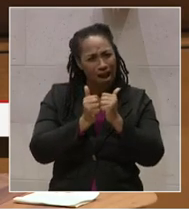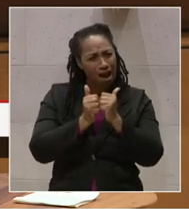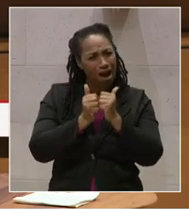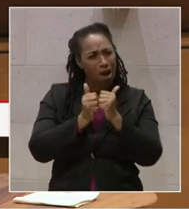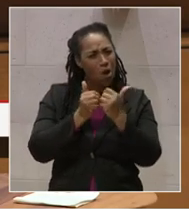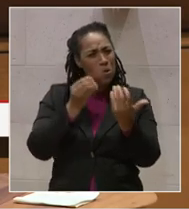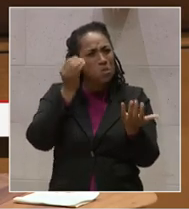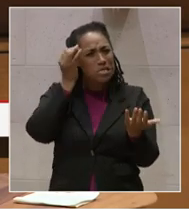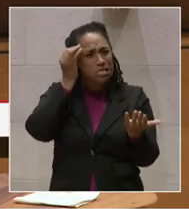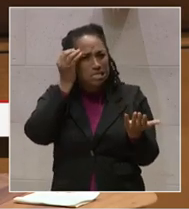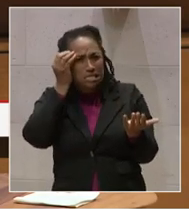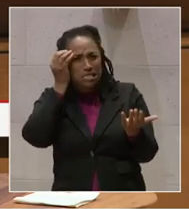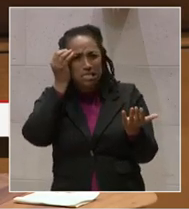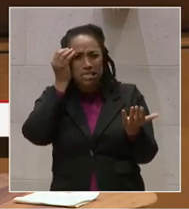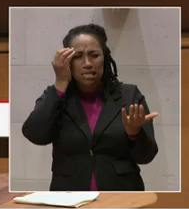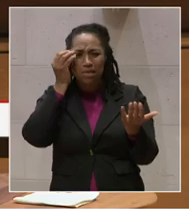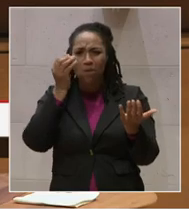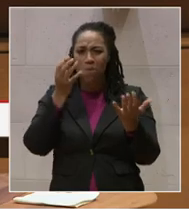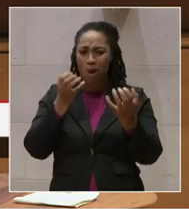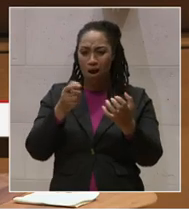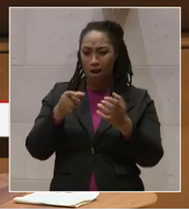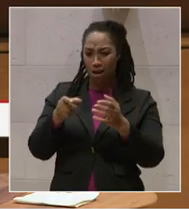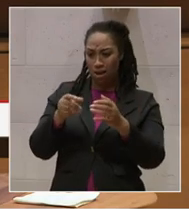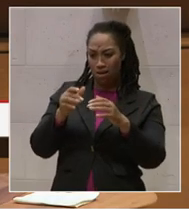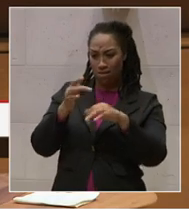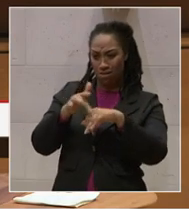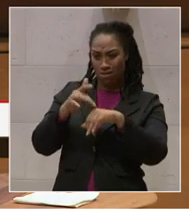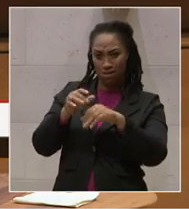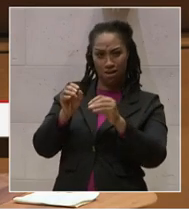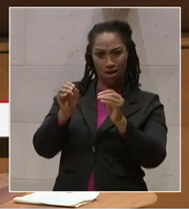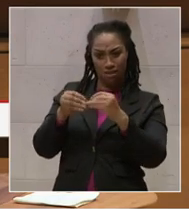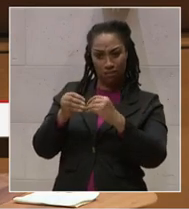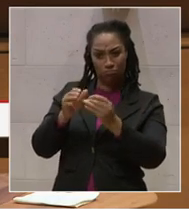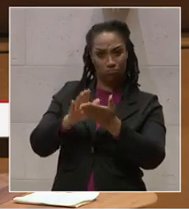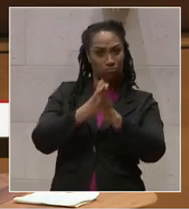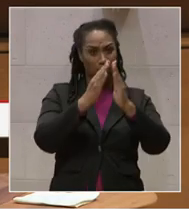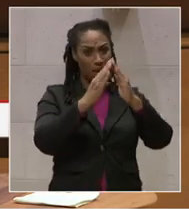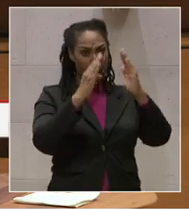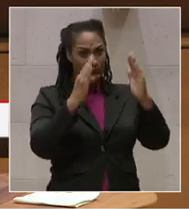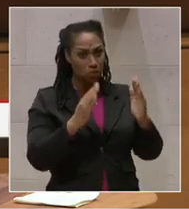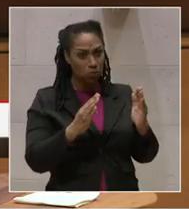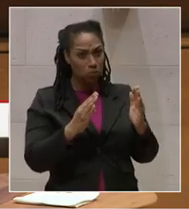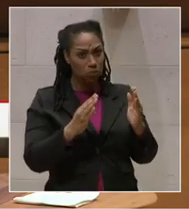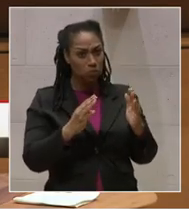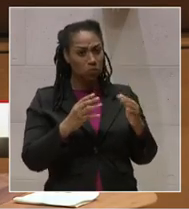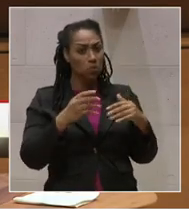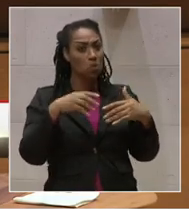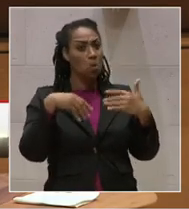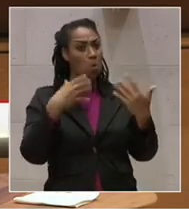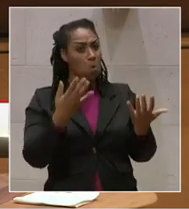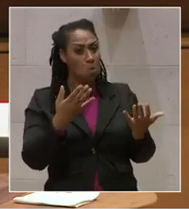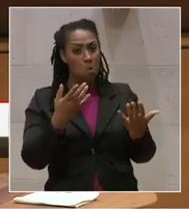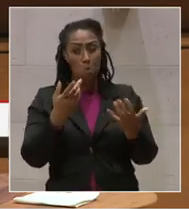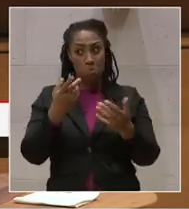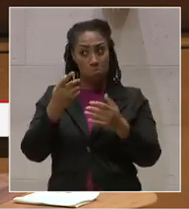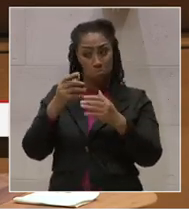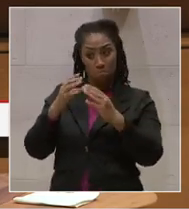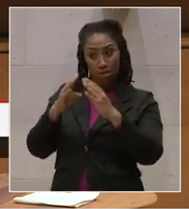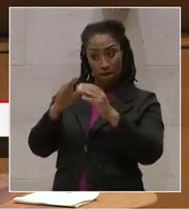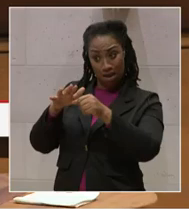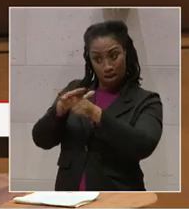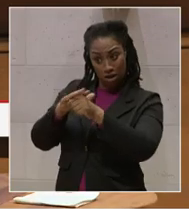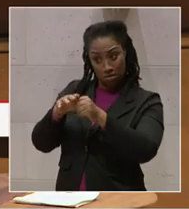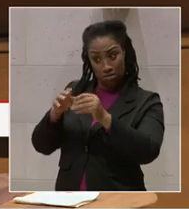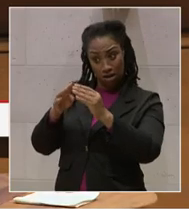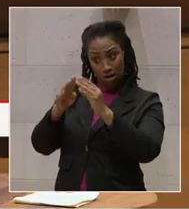DC how resilient our neighborhoods that have a better mix of housing, residential, retail are doing. And so that's